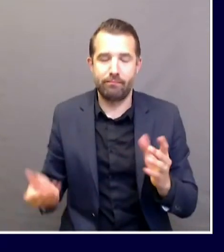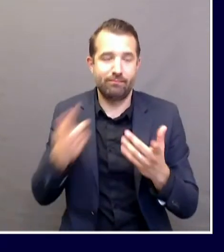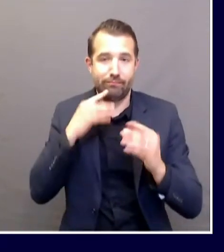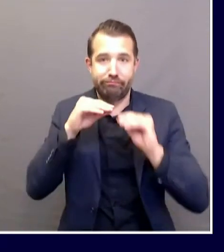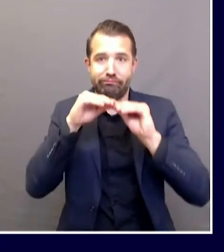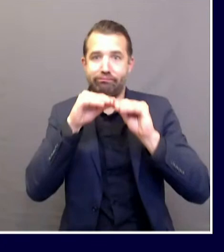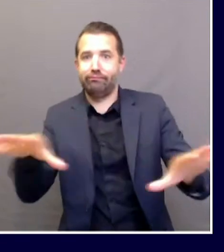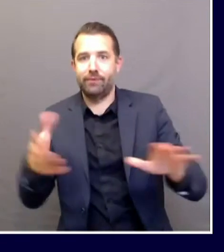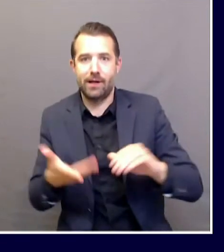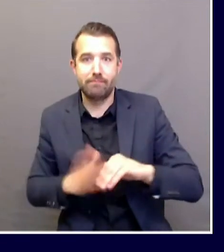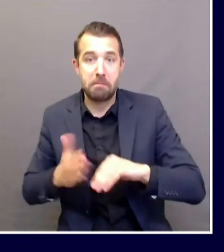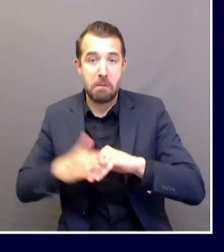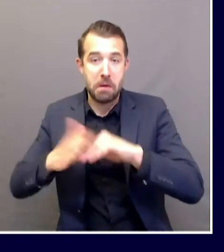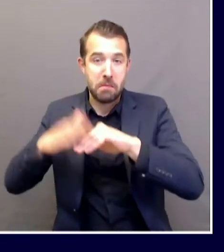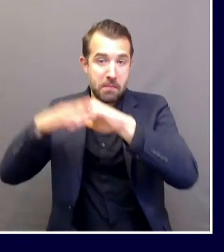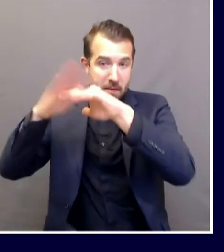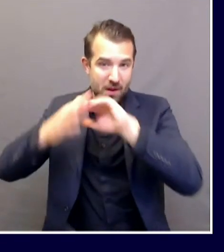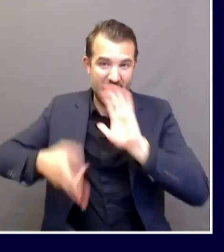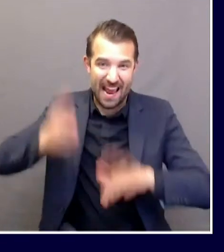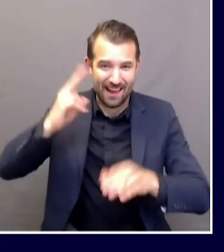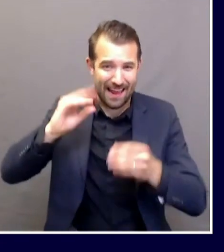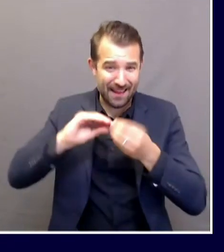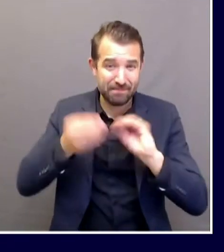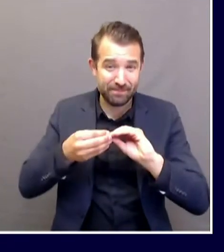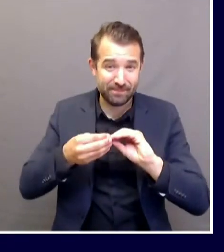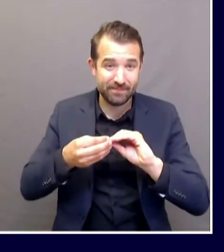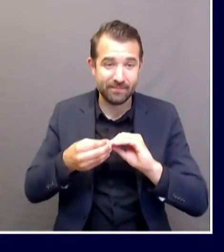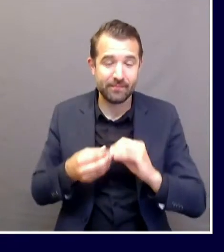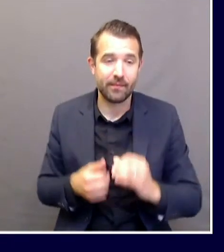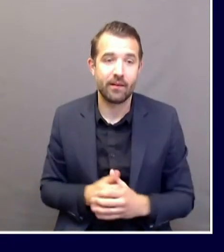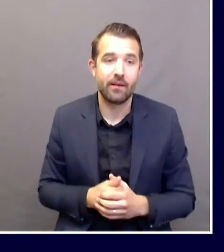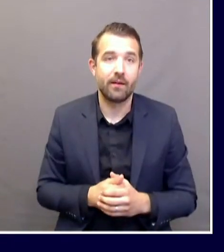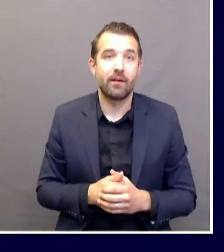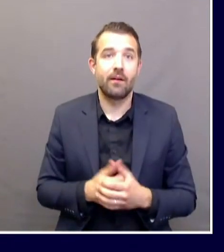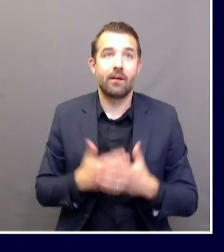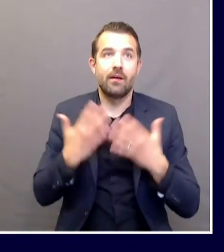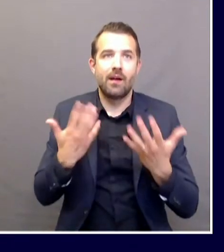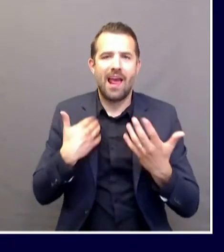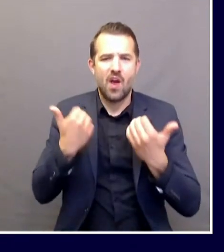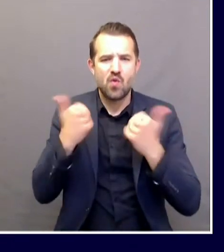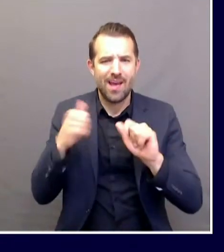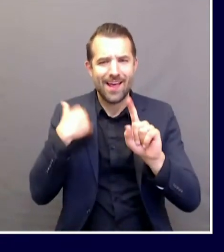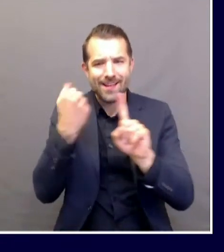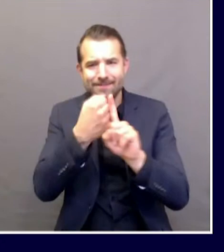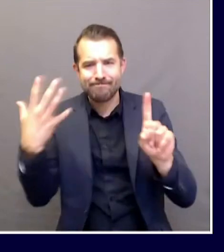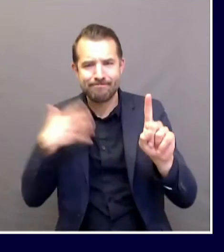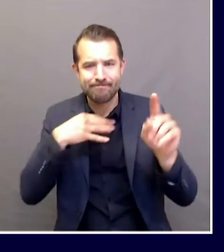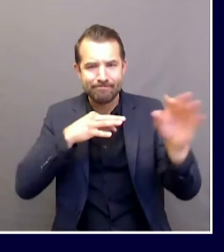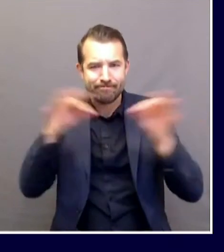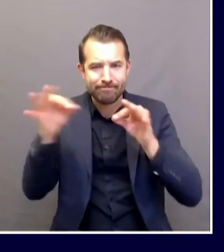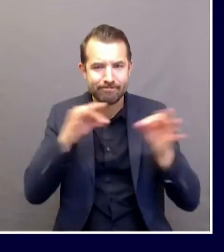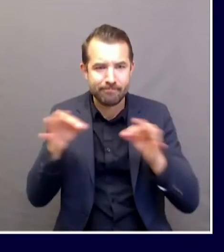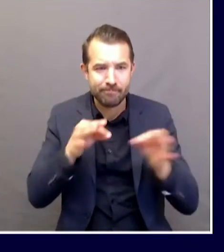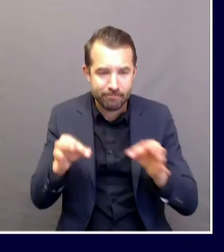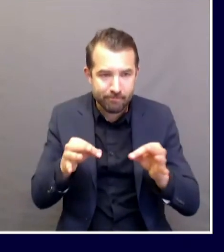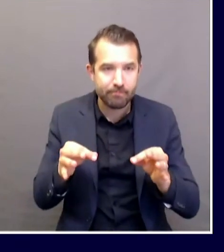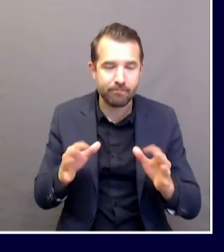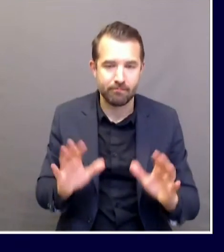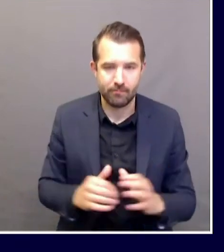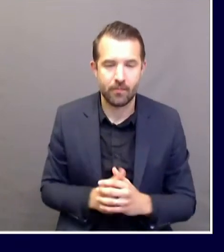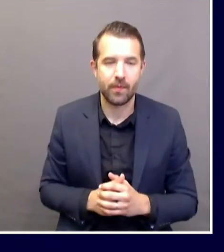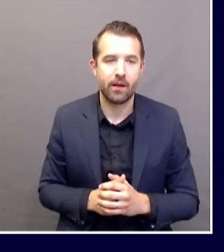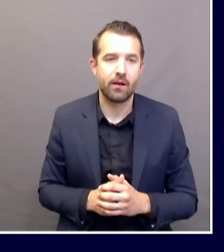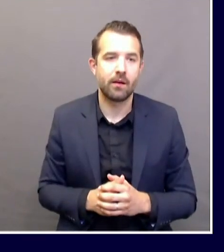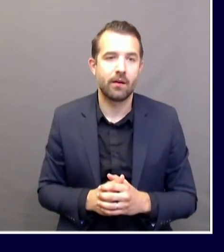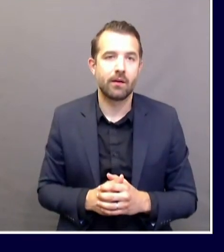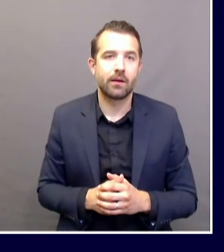But let me talk about the epidemiology just a bit and then what we're doing about it. The epidemiology here partly was related